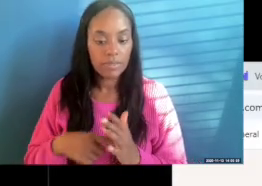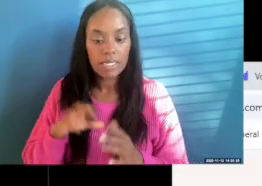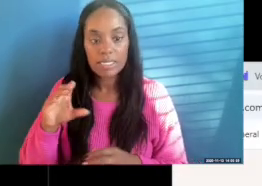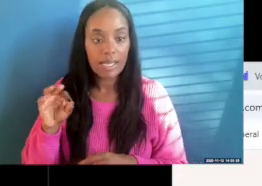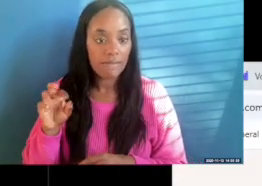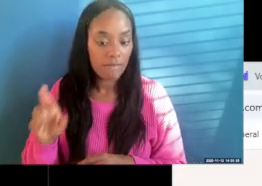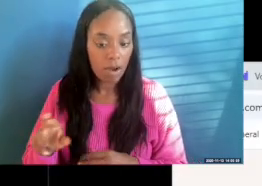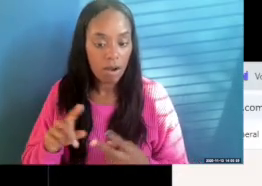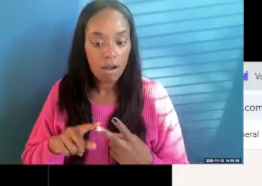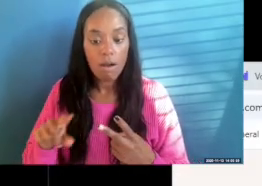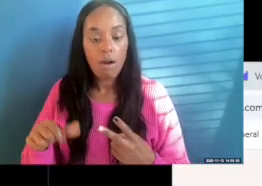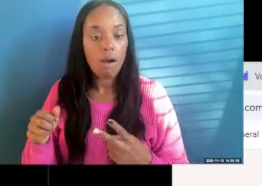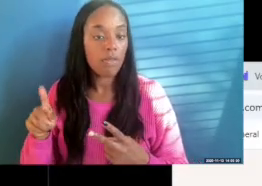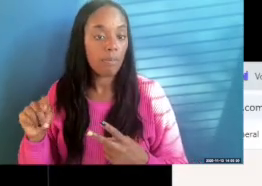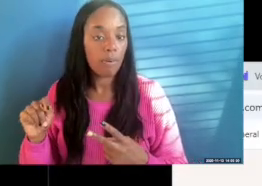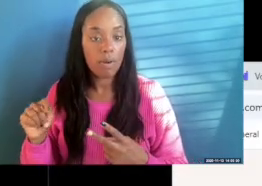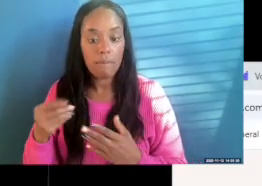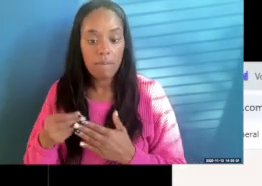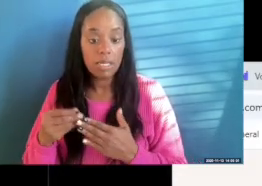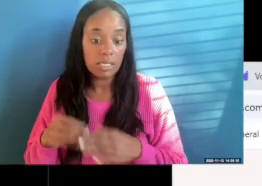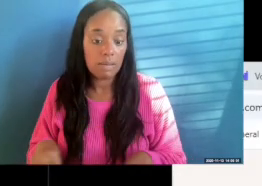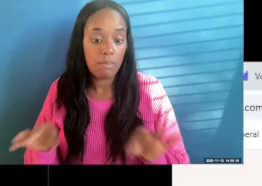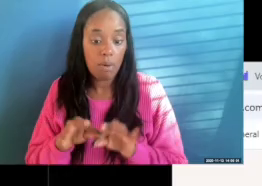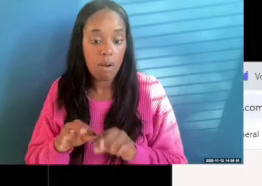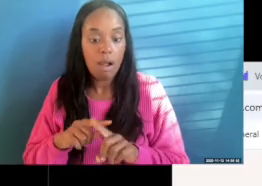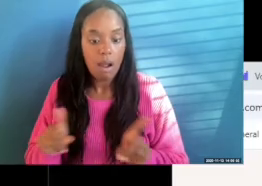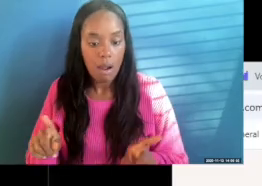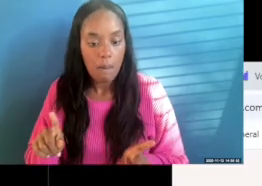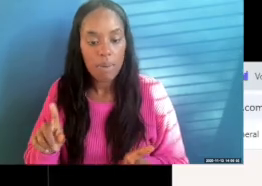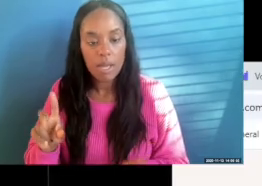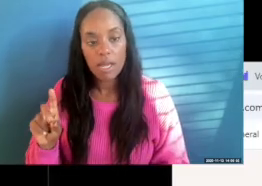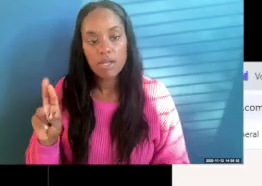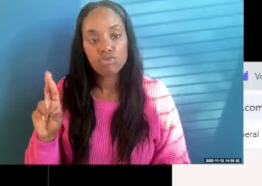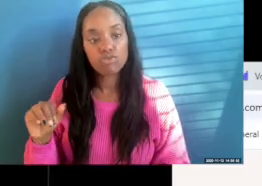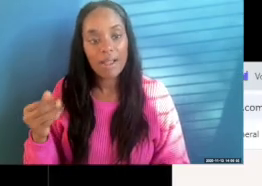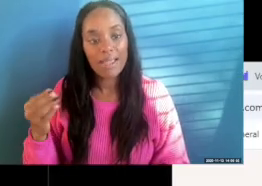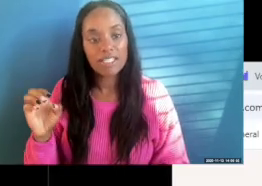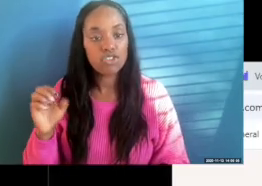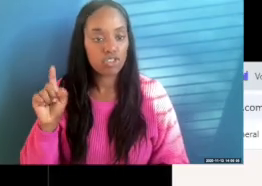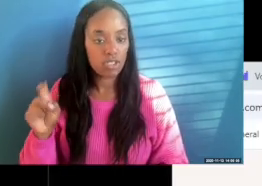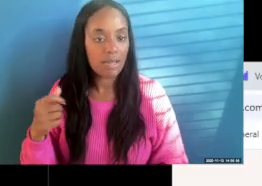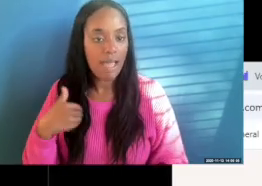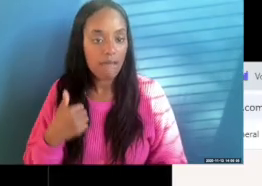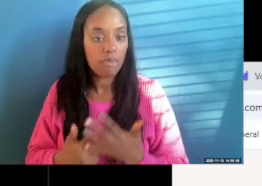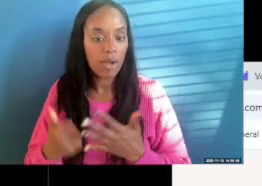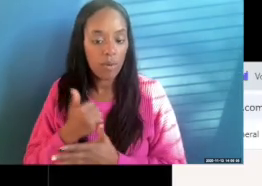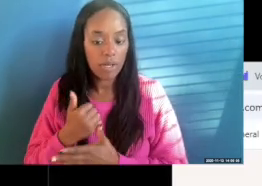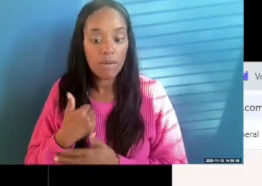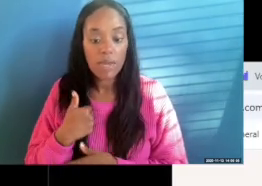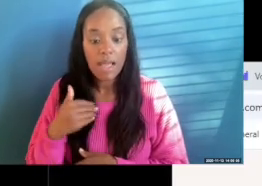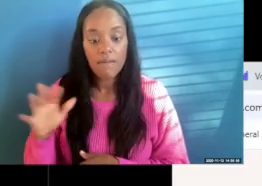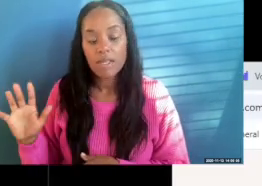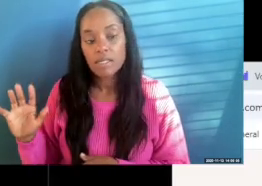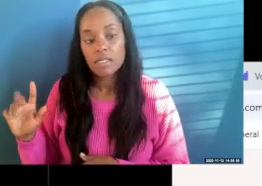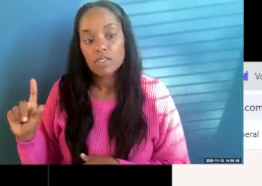I think to Adam's point earlier, that one critical thing is ensuring that these grants remain stackable with the other programs, including whether it's